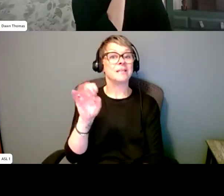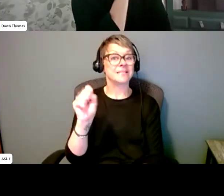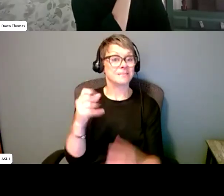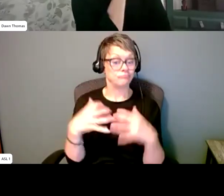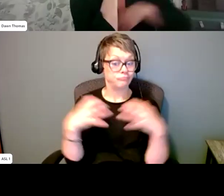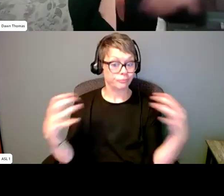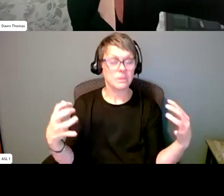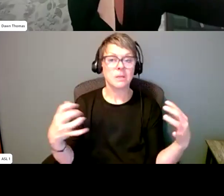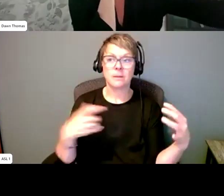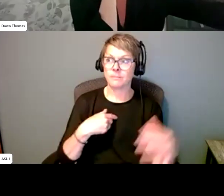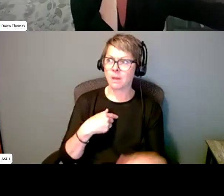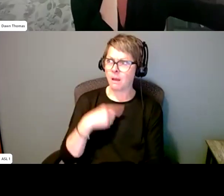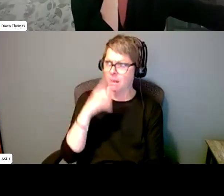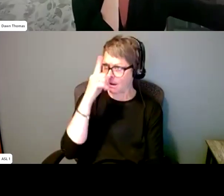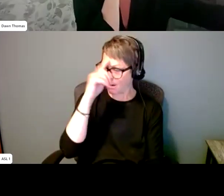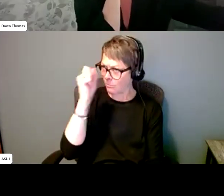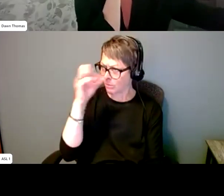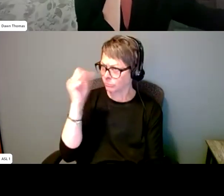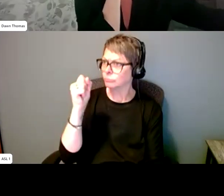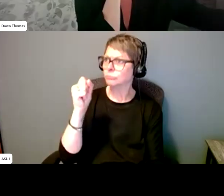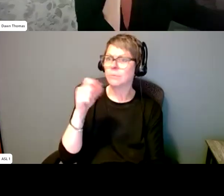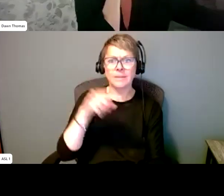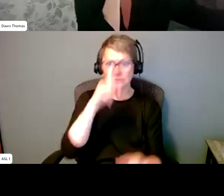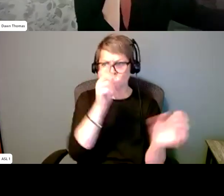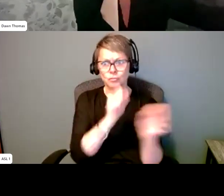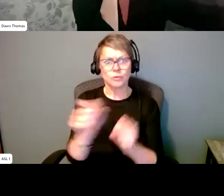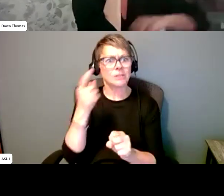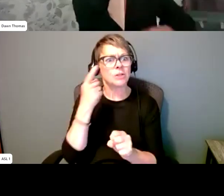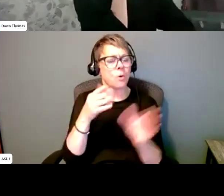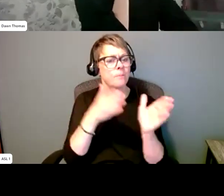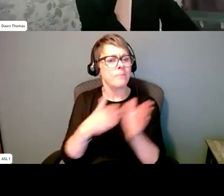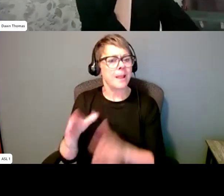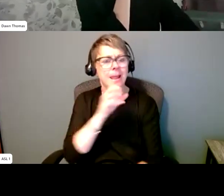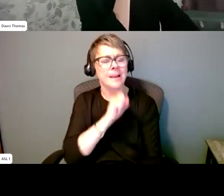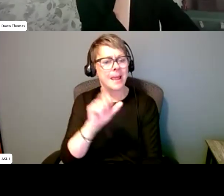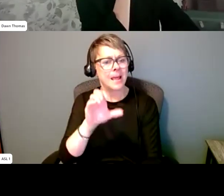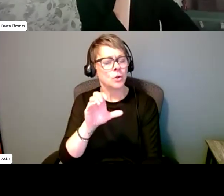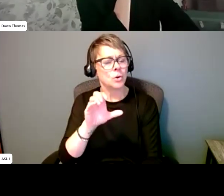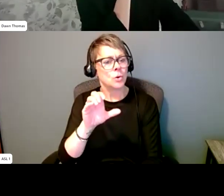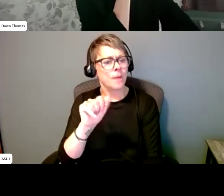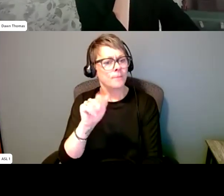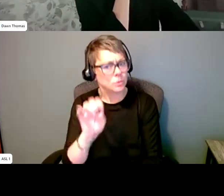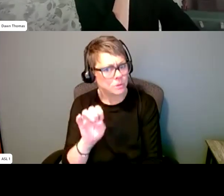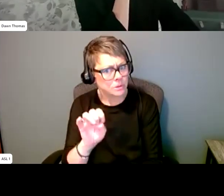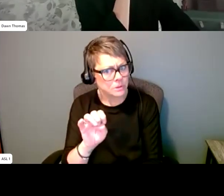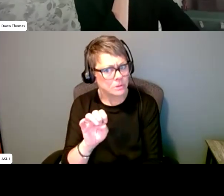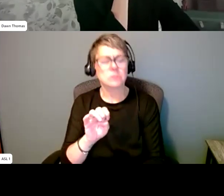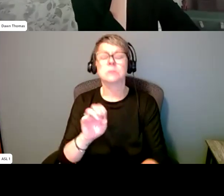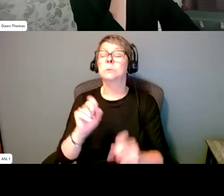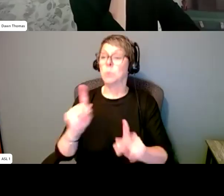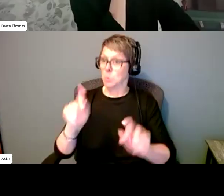This is a strategy for the prevention of elder abuse and will address root causes. And I mobilized the